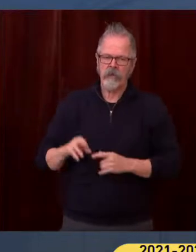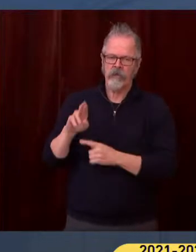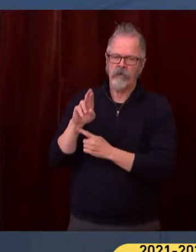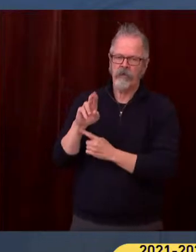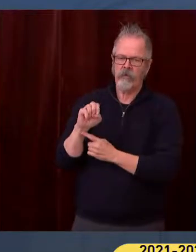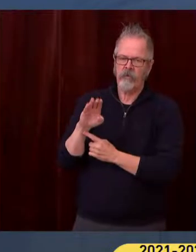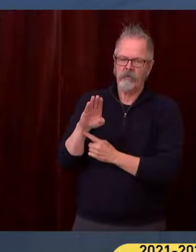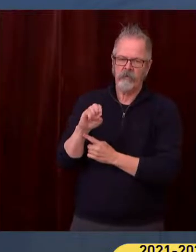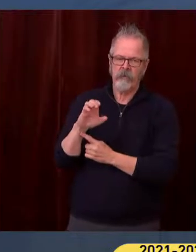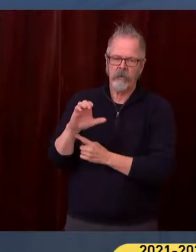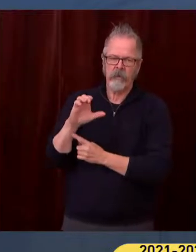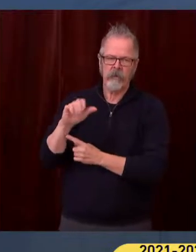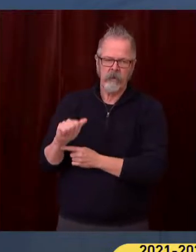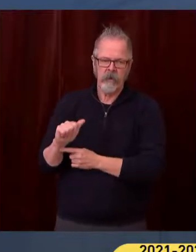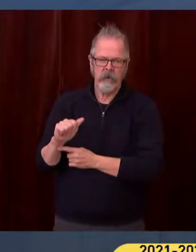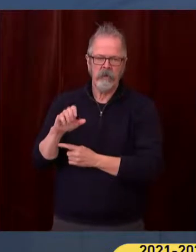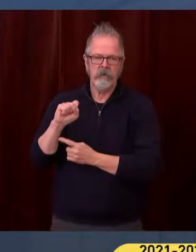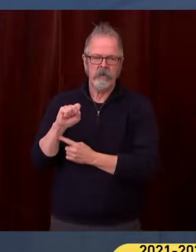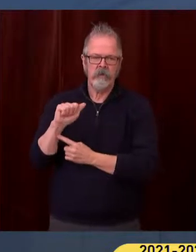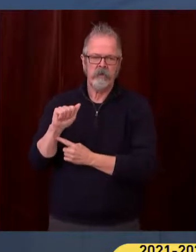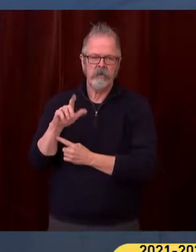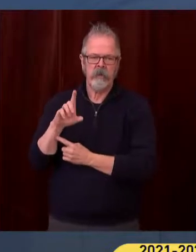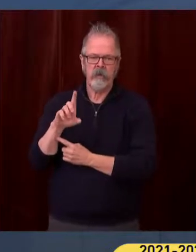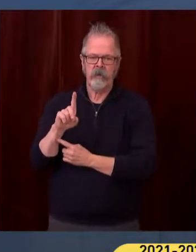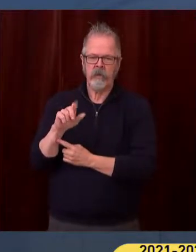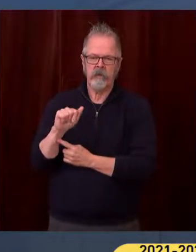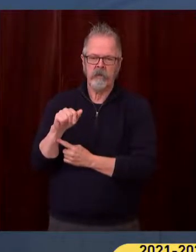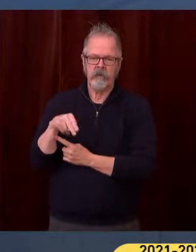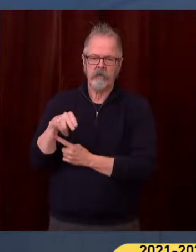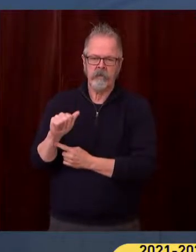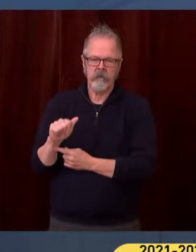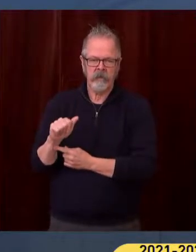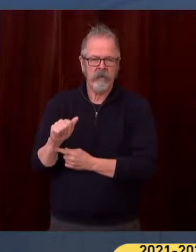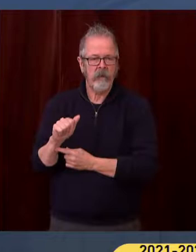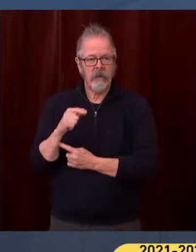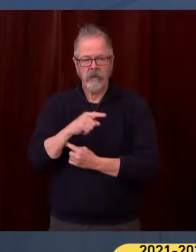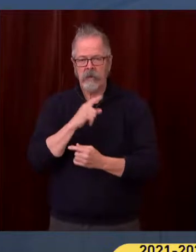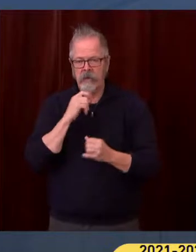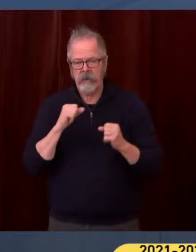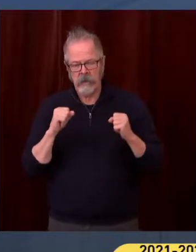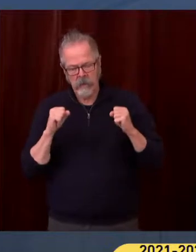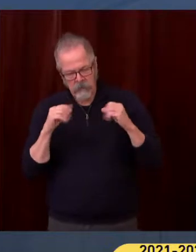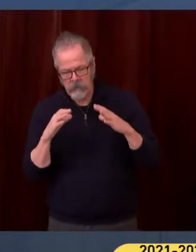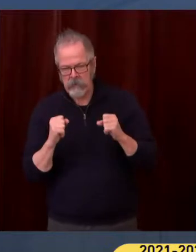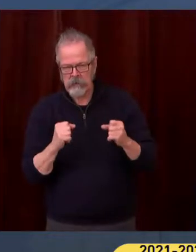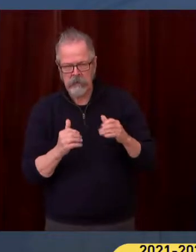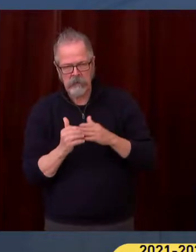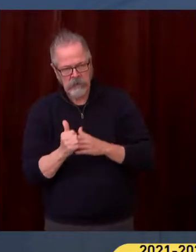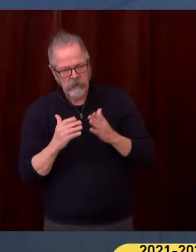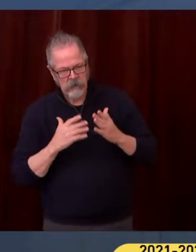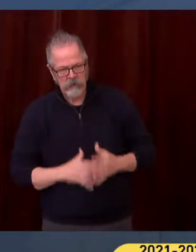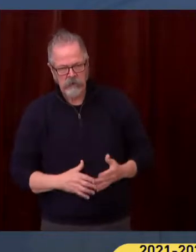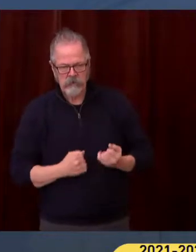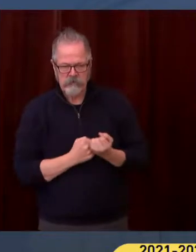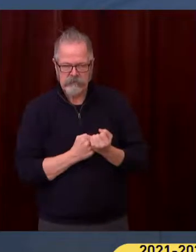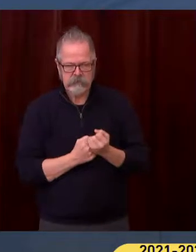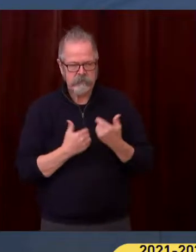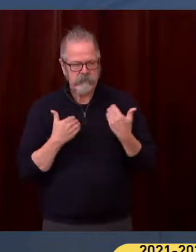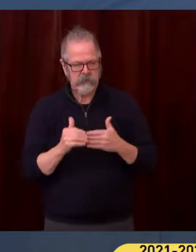sure we embrace environmental justice in all its respects, who is a fierce advocate and a effective advocate for environmental justice.